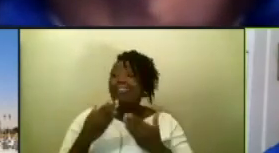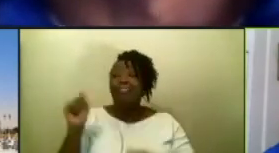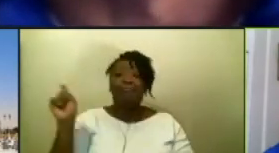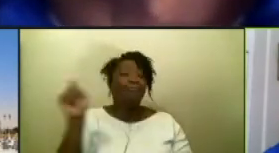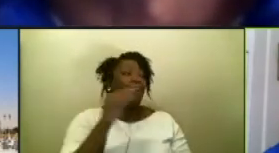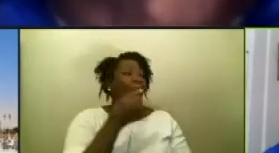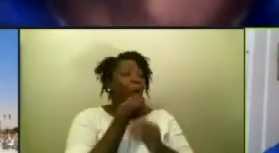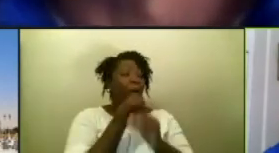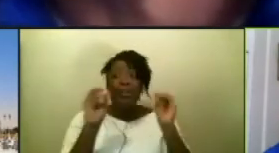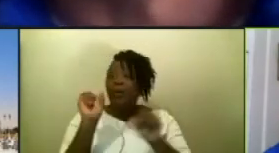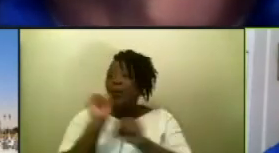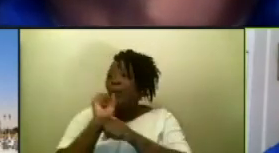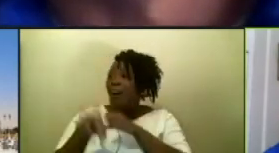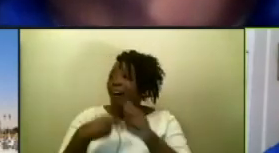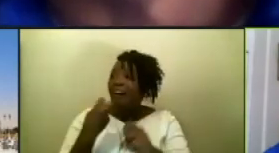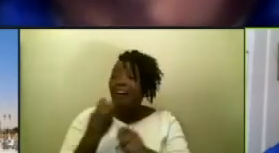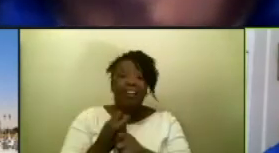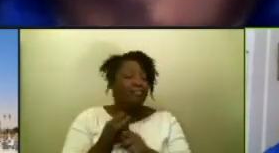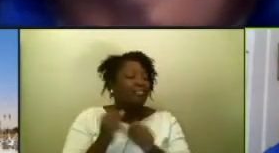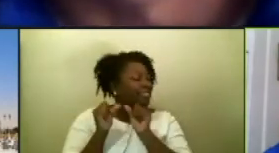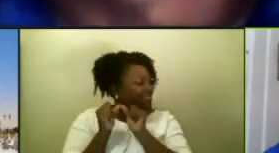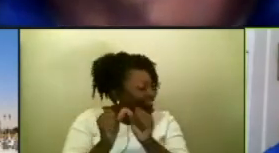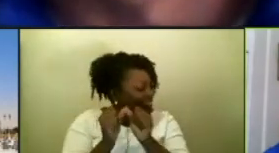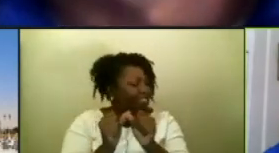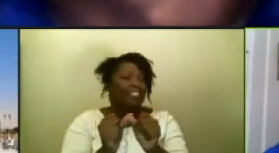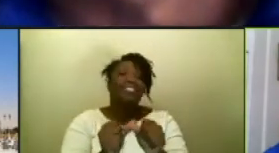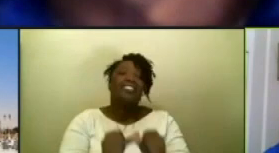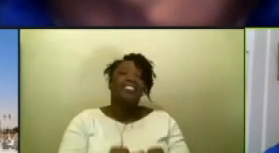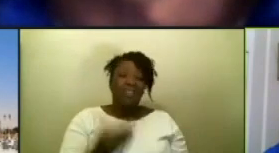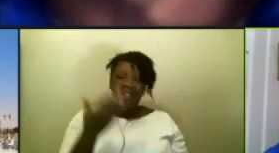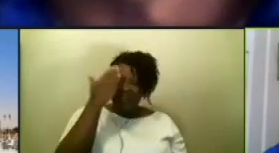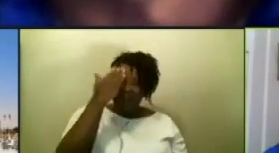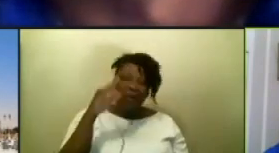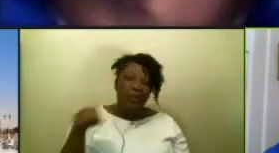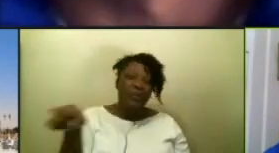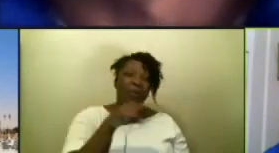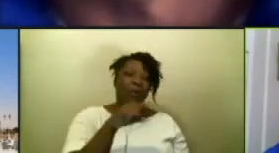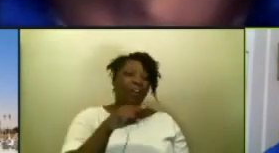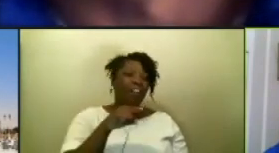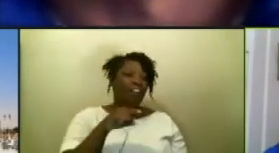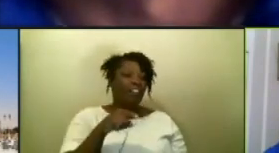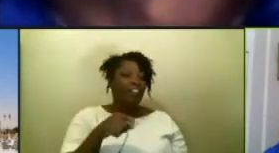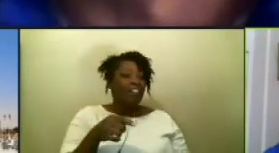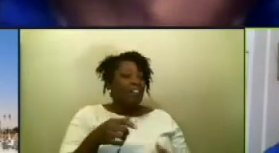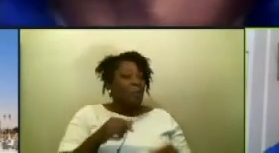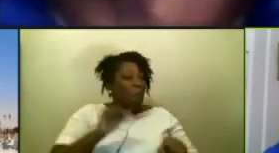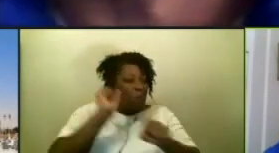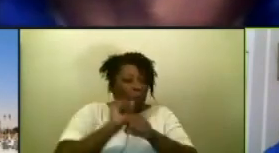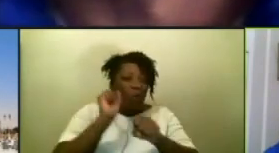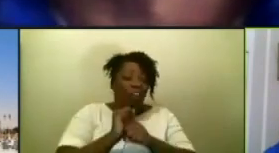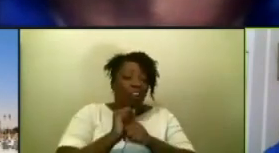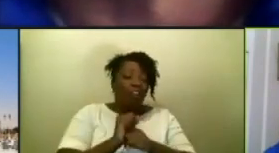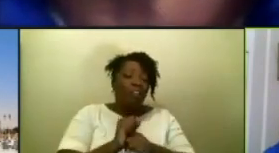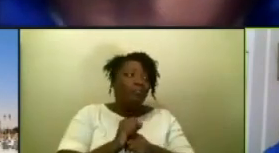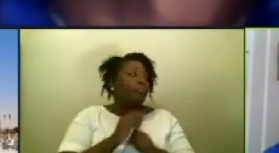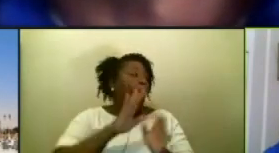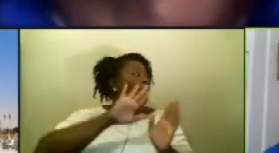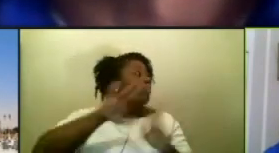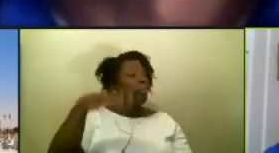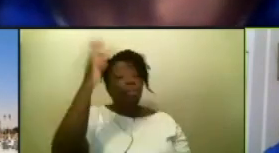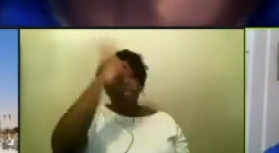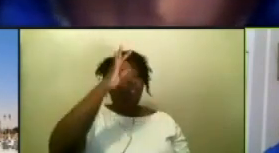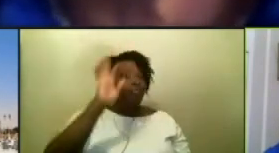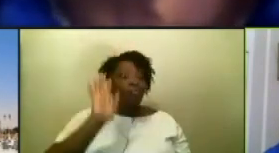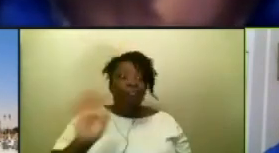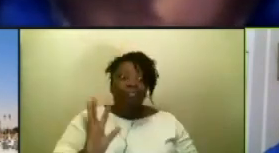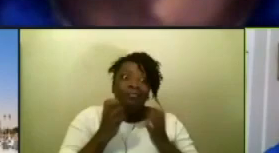are doing their work. Continue to do that and know that your effort doesn't go without recognition from the city.